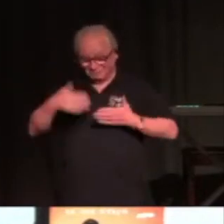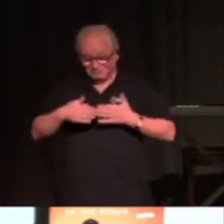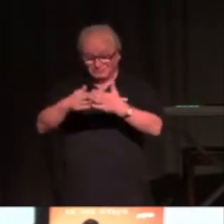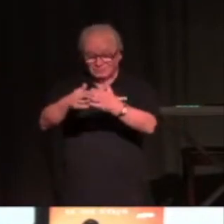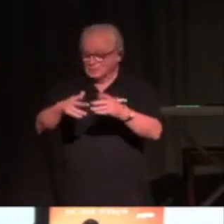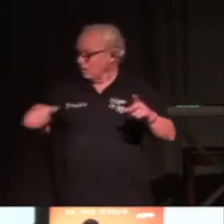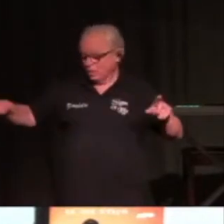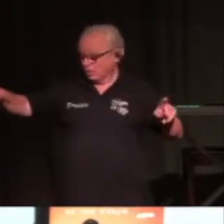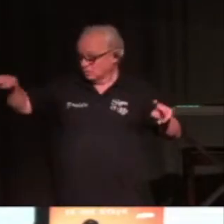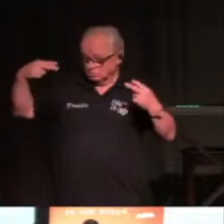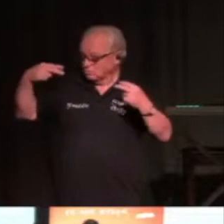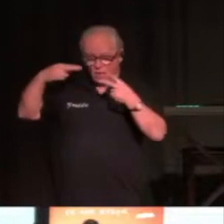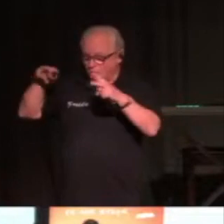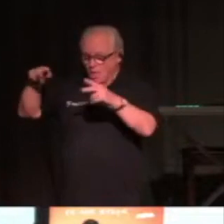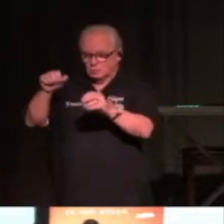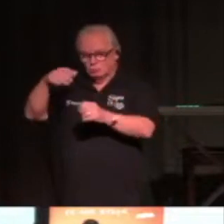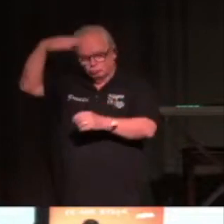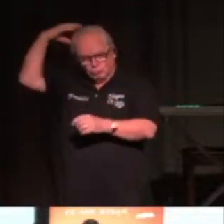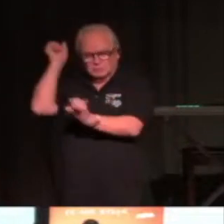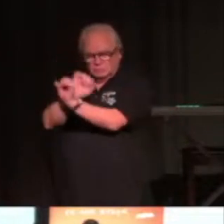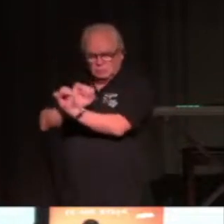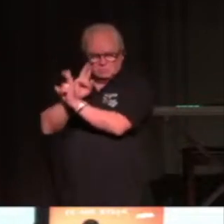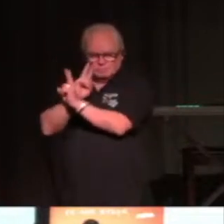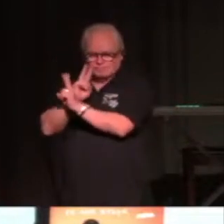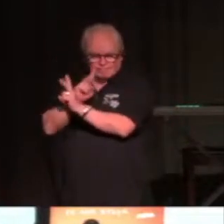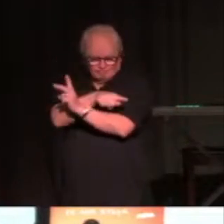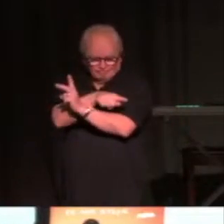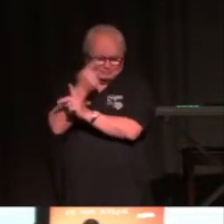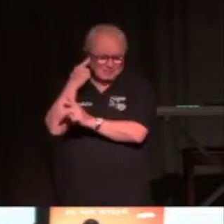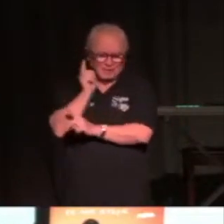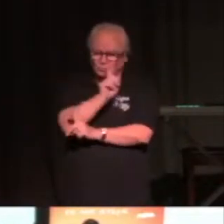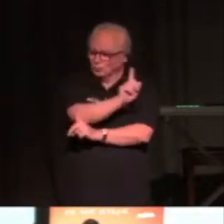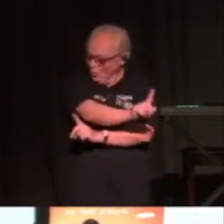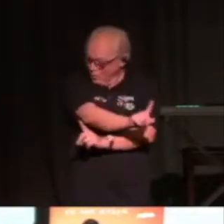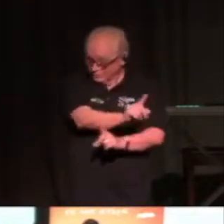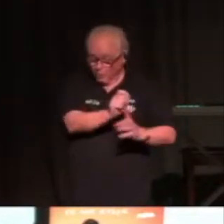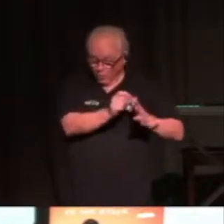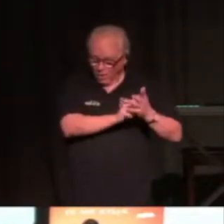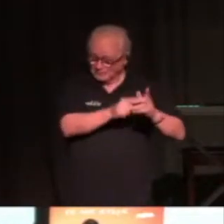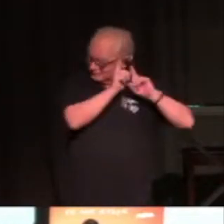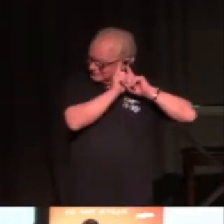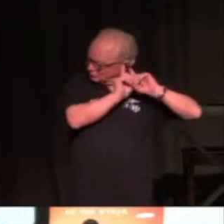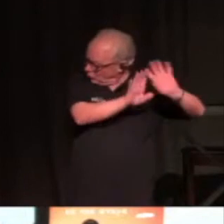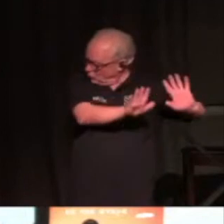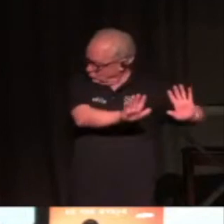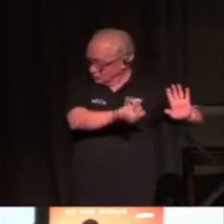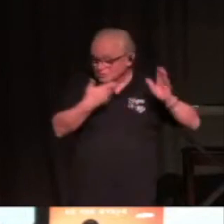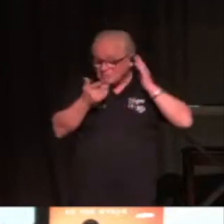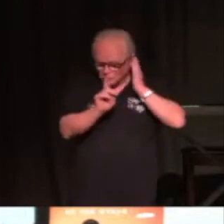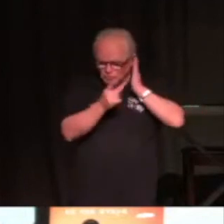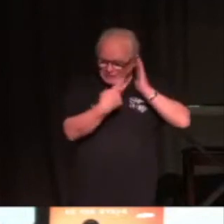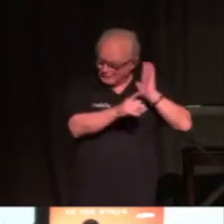majority decided to set sail. in spite of what Paul was